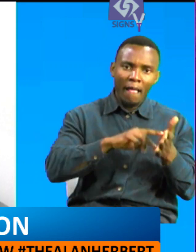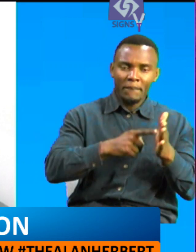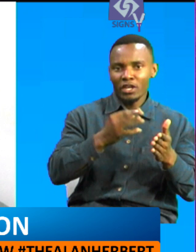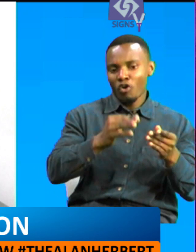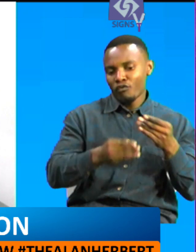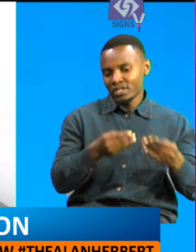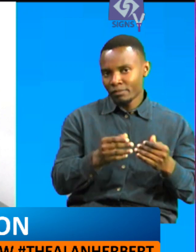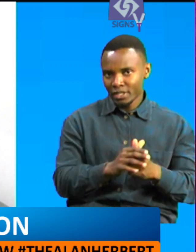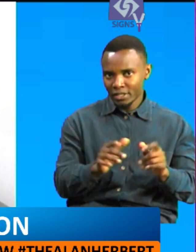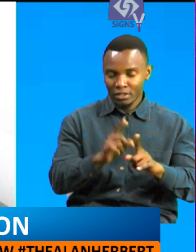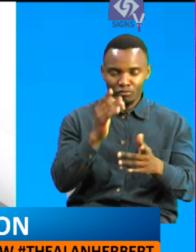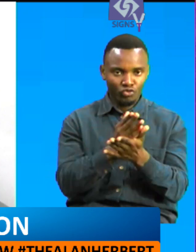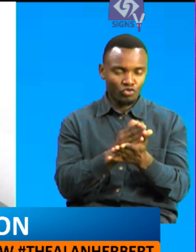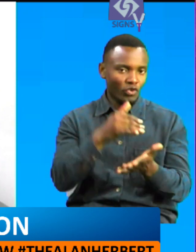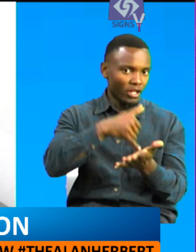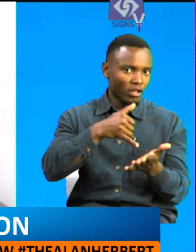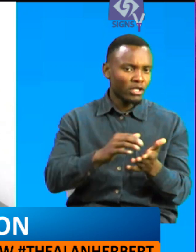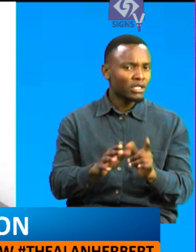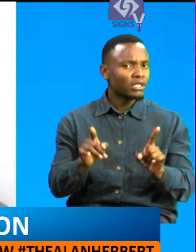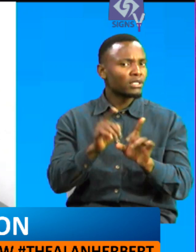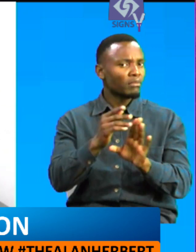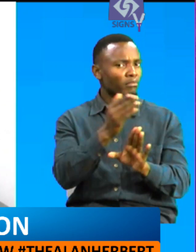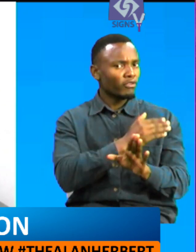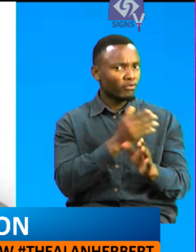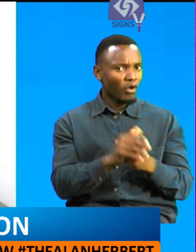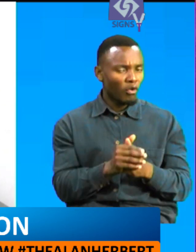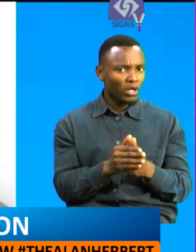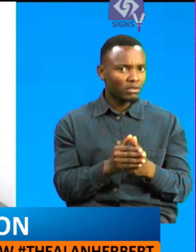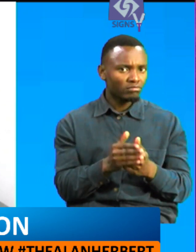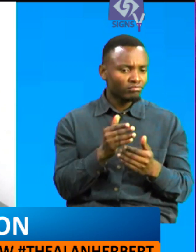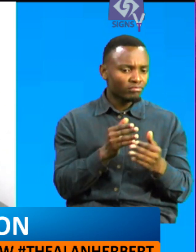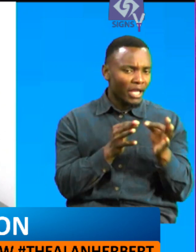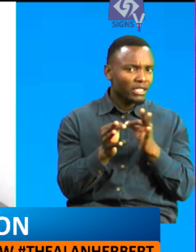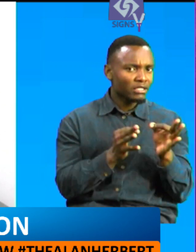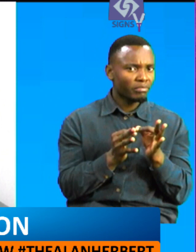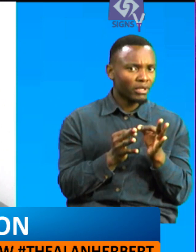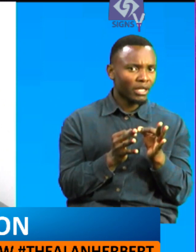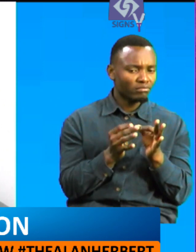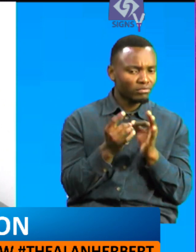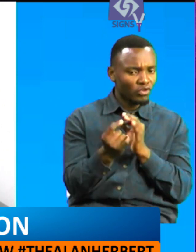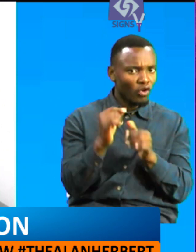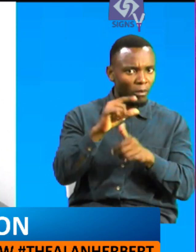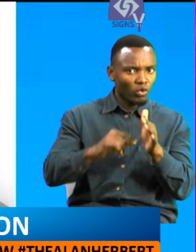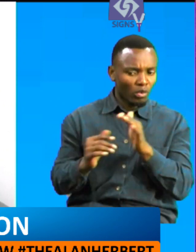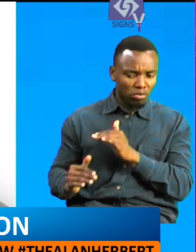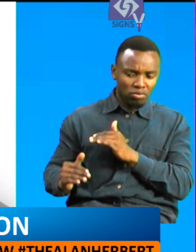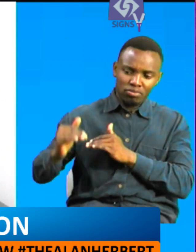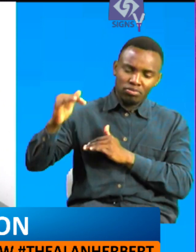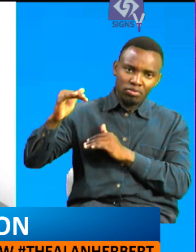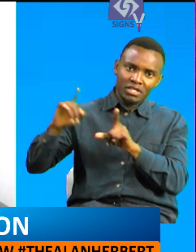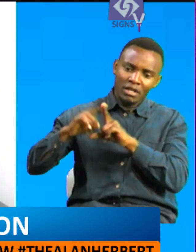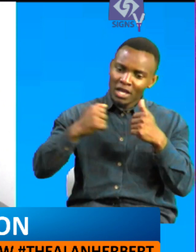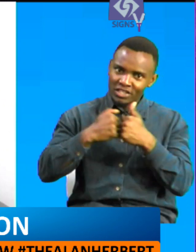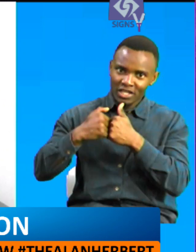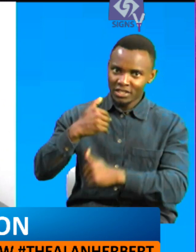that falls under disability. He gave us a little bit about background growing up and the challenges that he has faced with stuttering, but